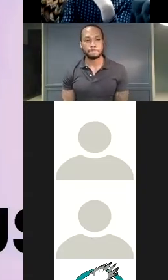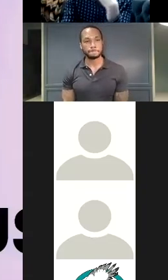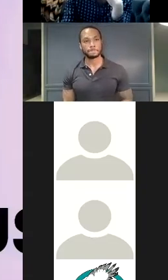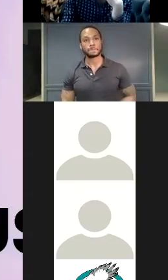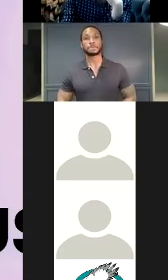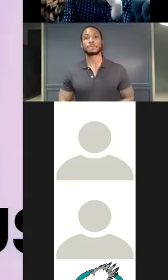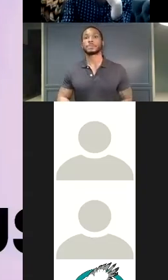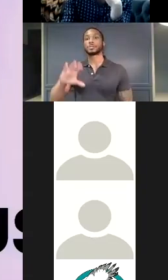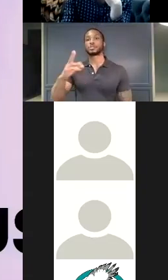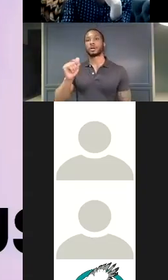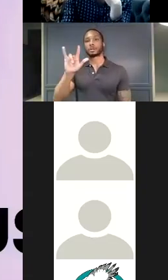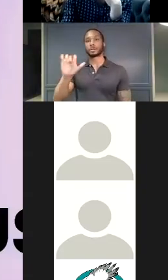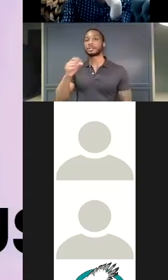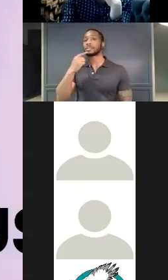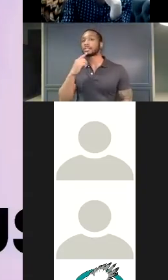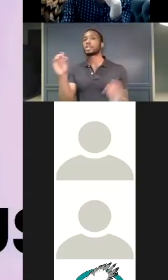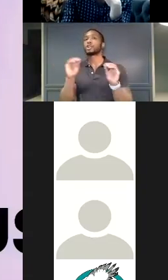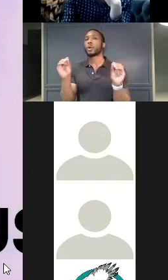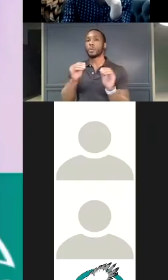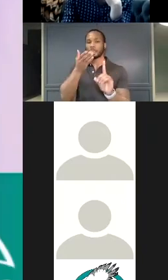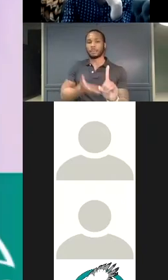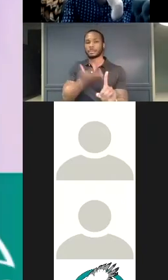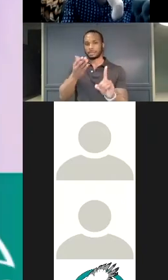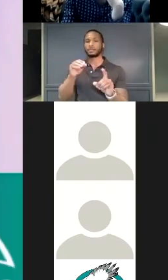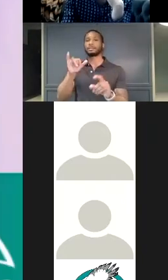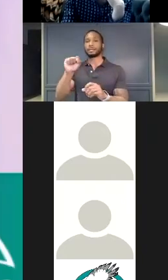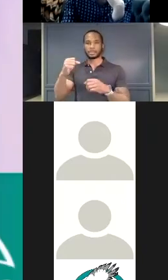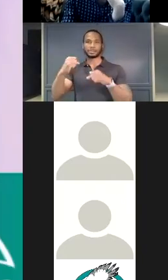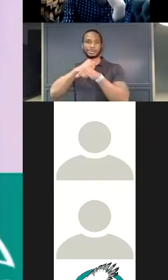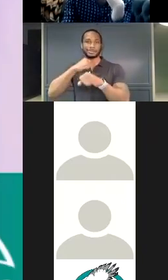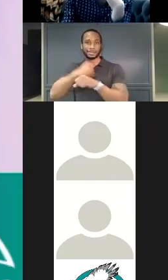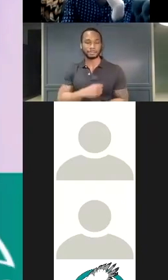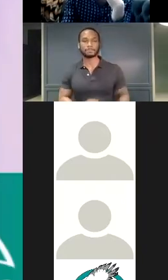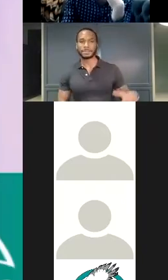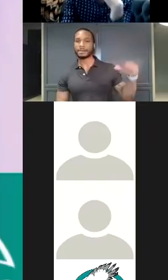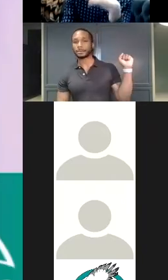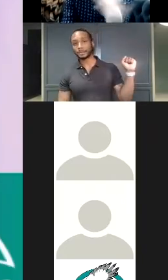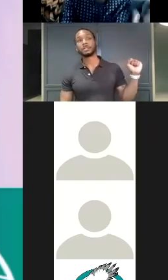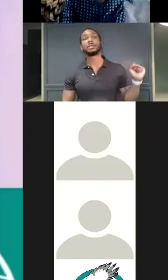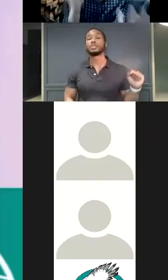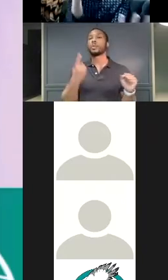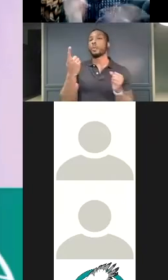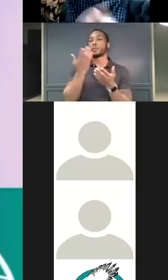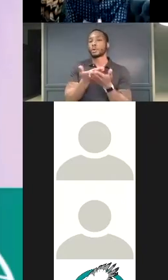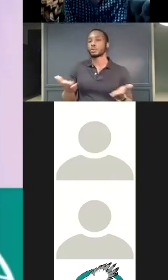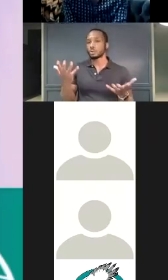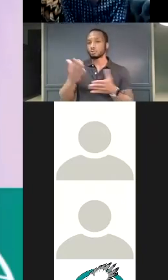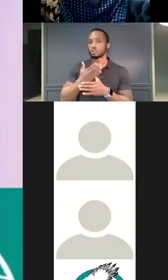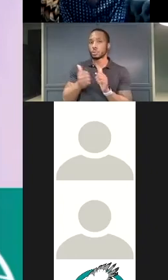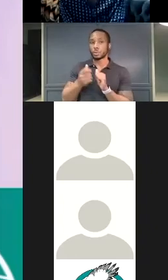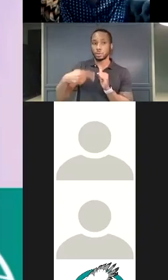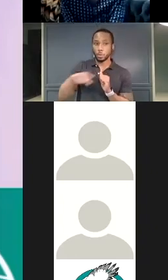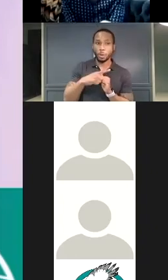Charlie says, because no one is a statistic. Yes. So one resource I want to share with y'all is the Hearing